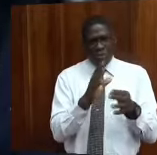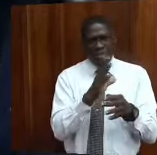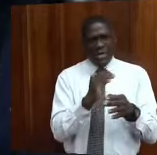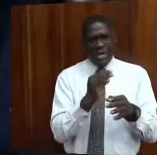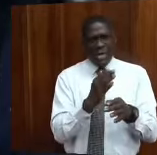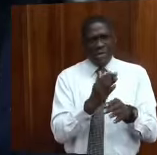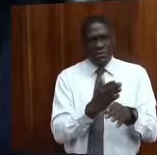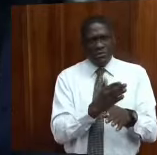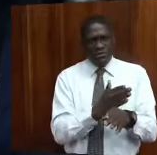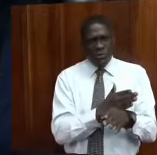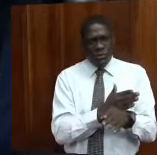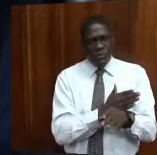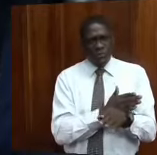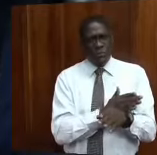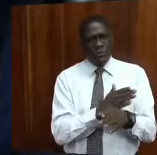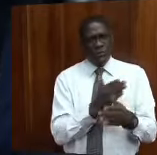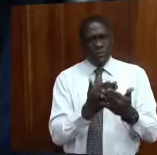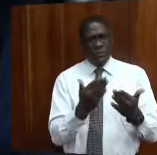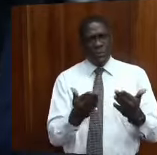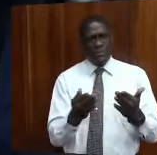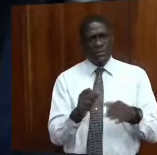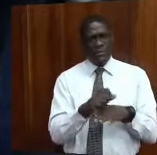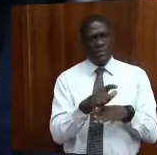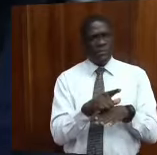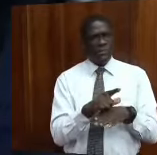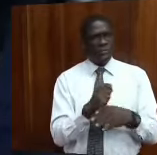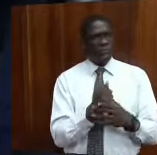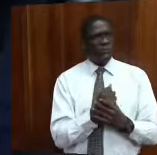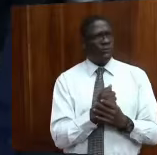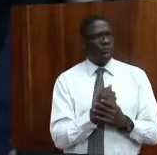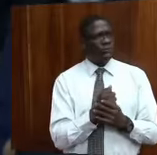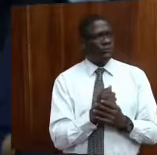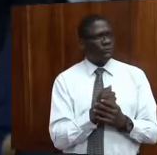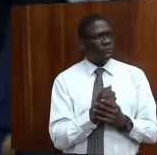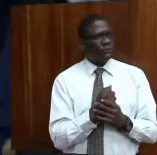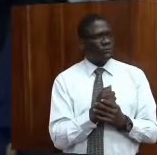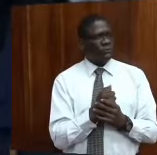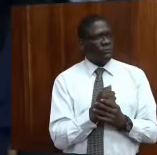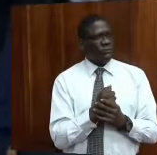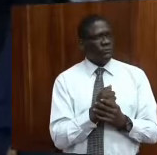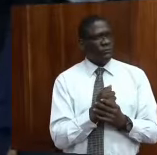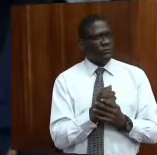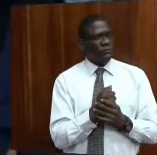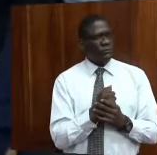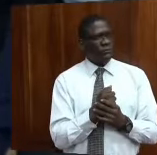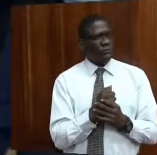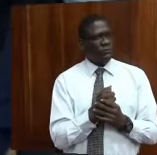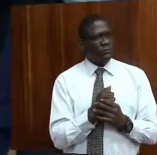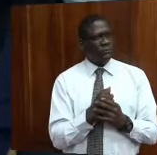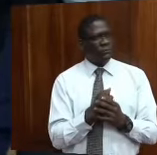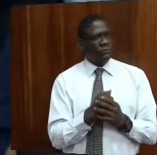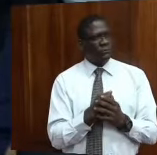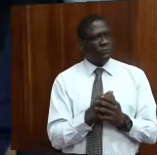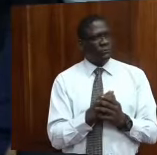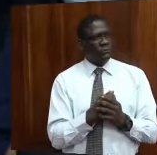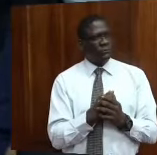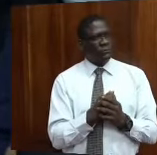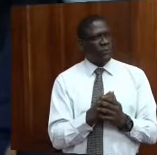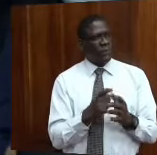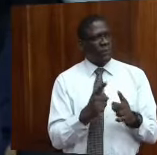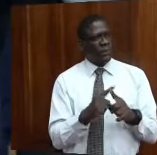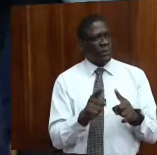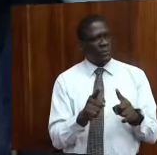have also intervened in moments of global crisis, at critical junctures, and in the periods of momentous change. But